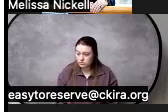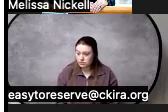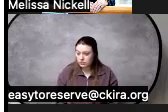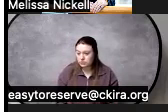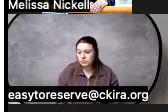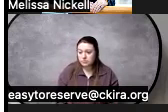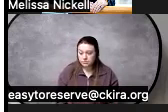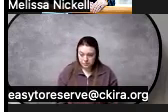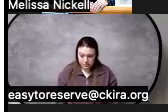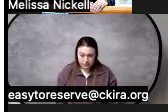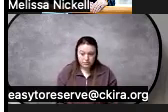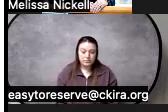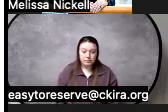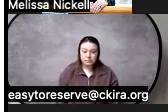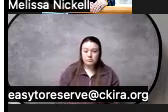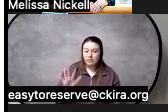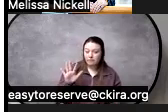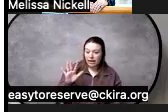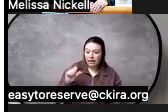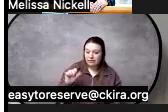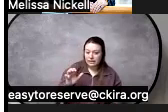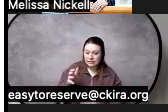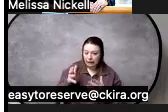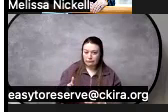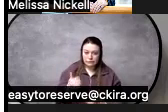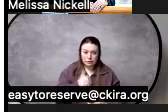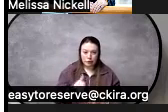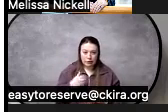Okay, I'm going to give you about 5 more seconds. This is like a super fast minute.